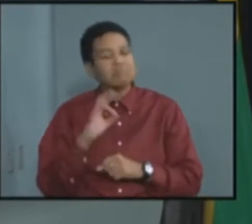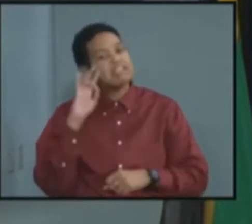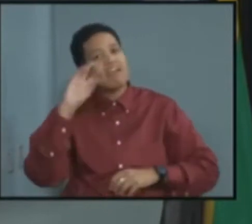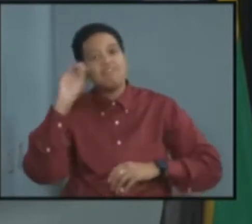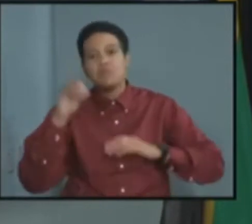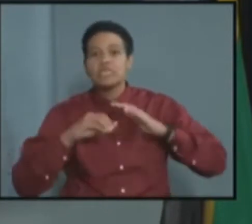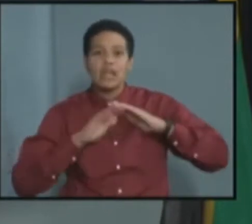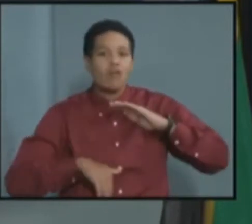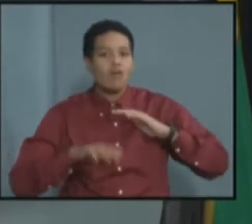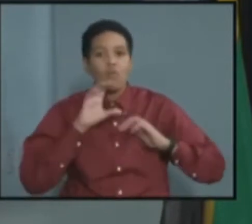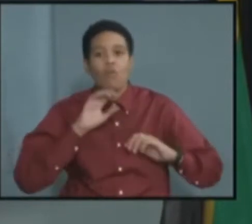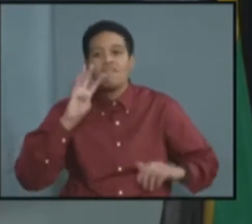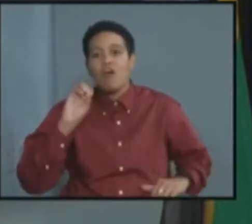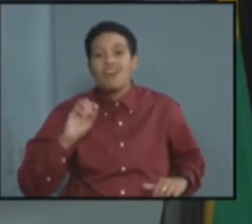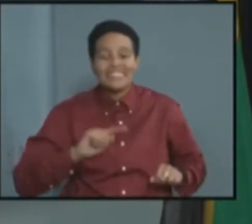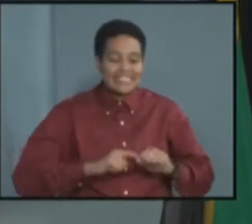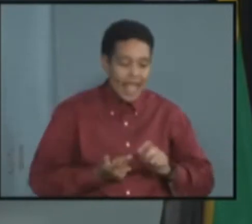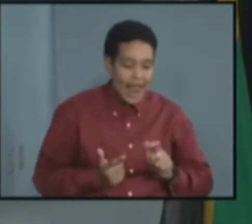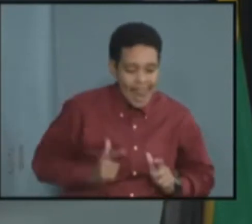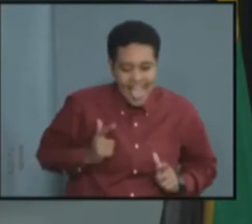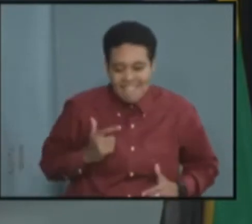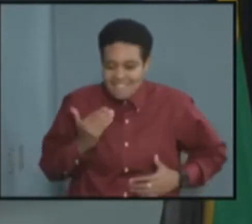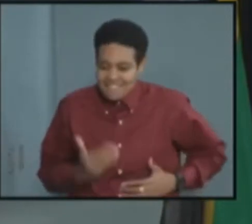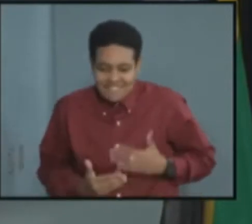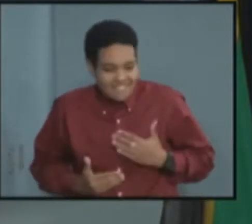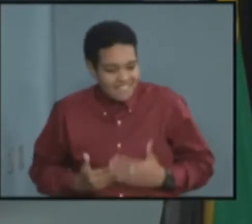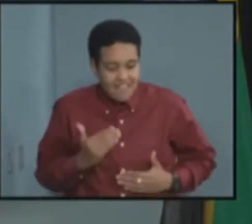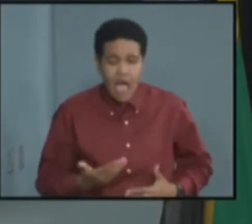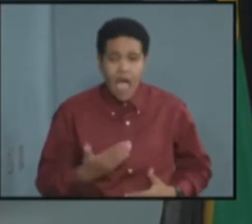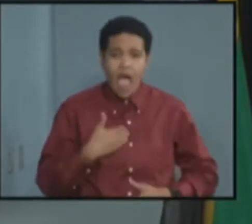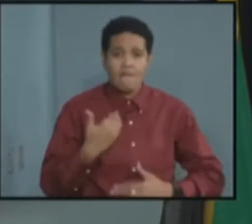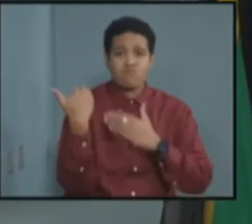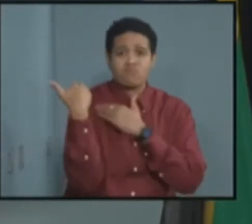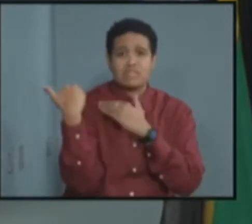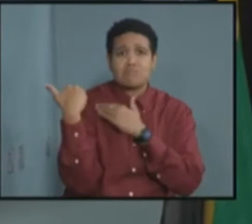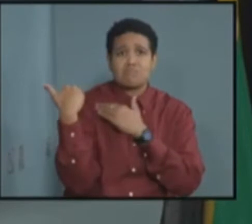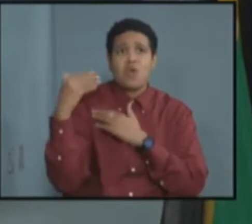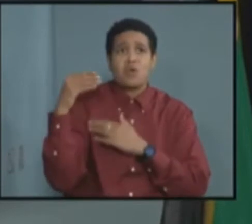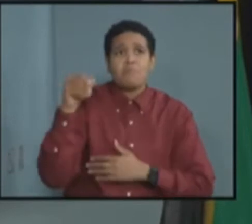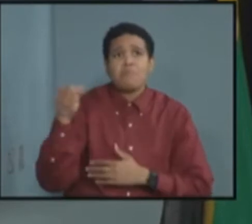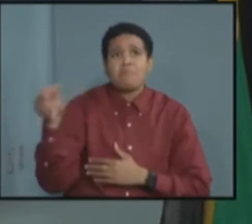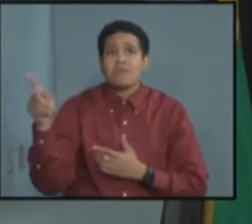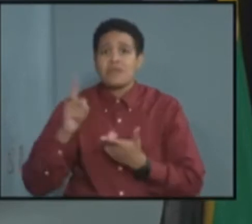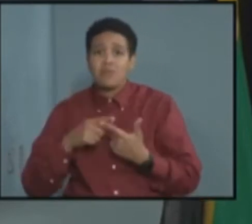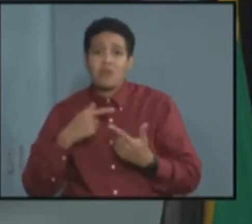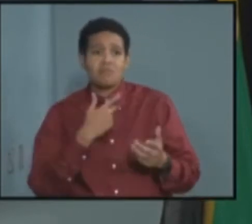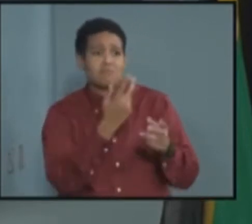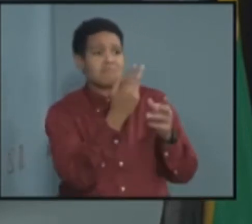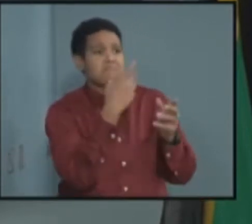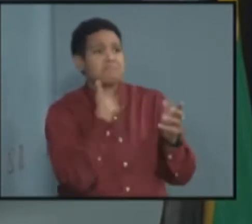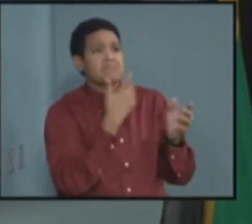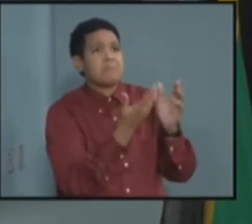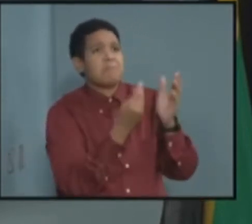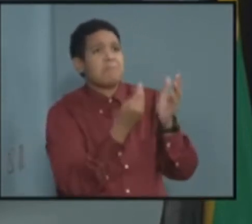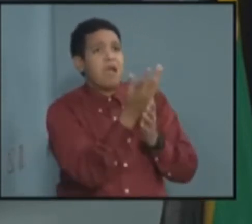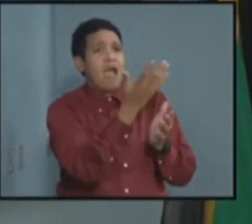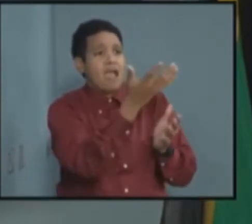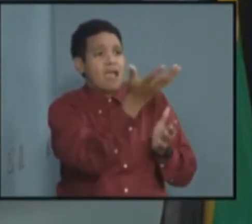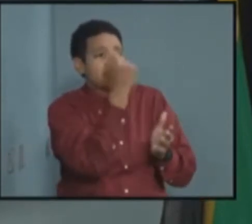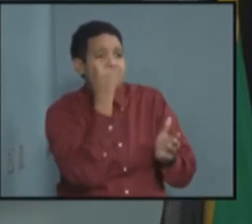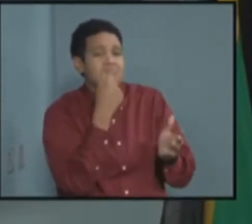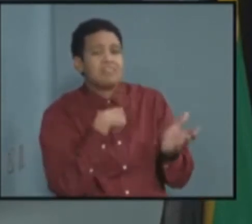out in life, they have obligations, hire purchase obligations, rent